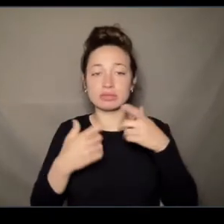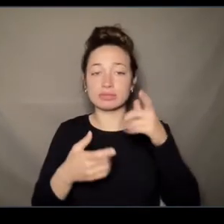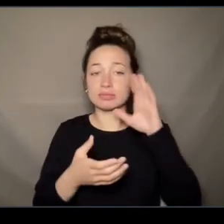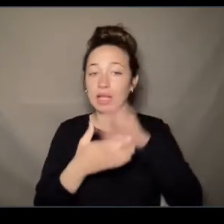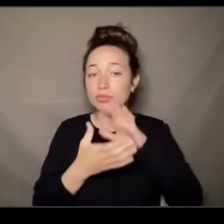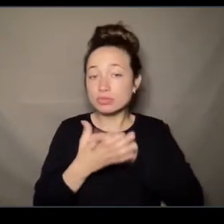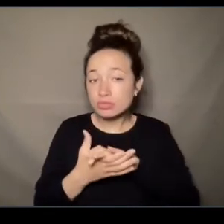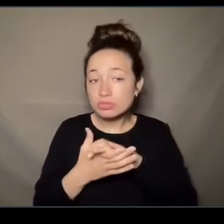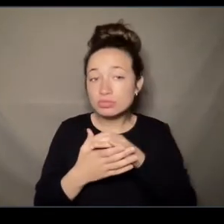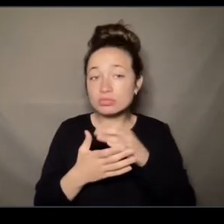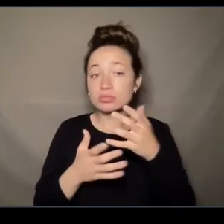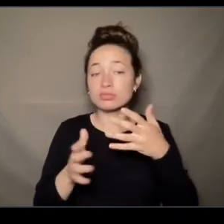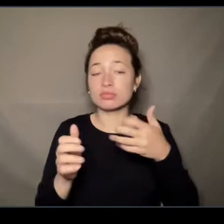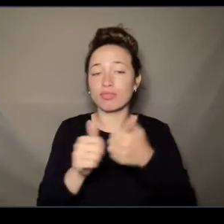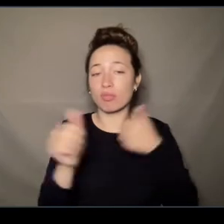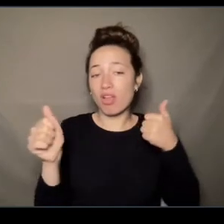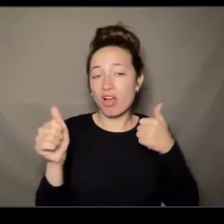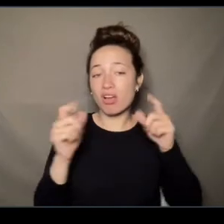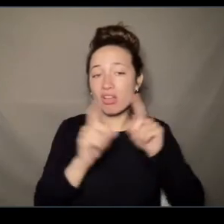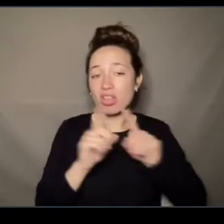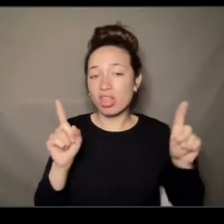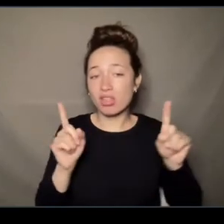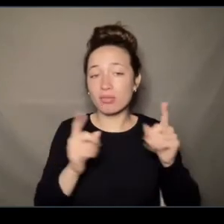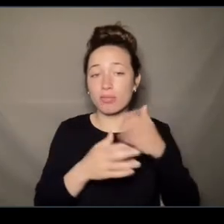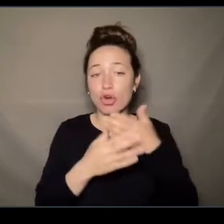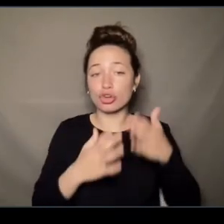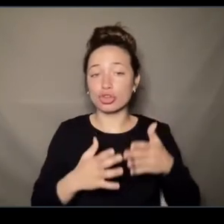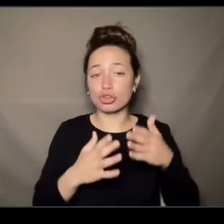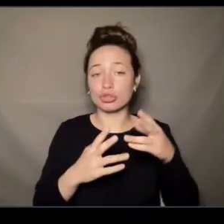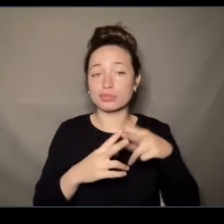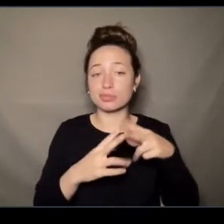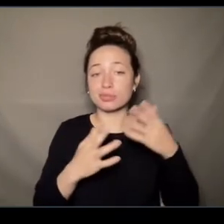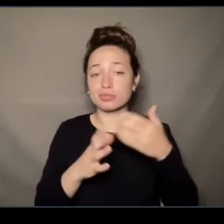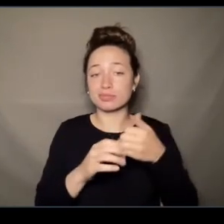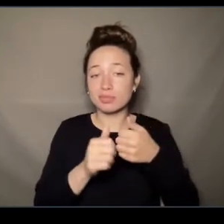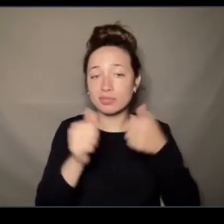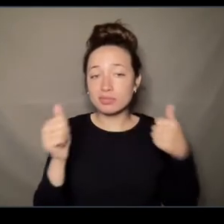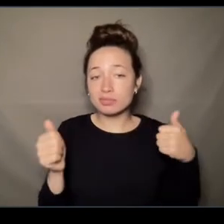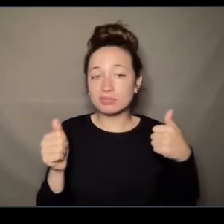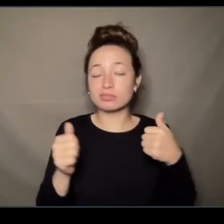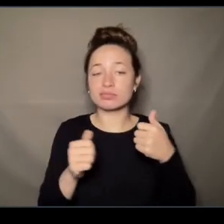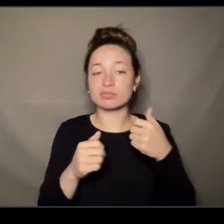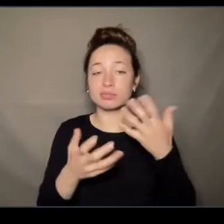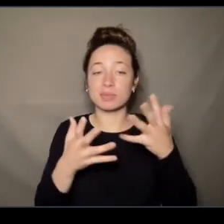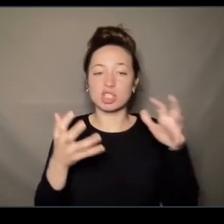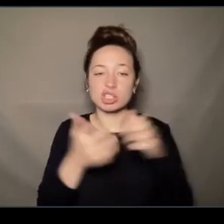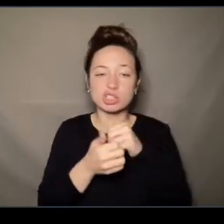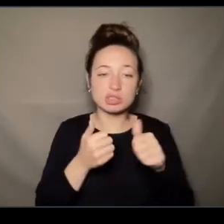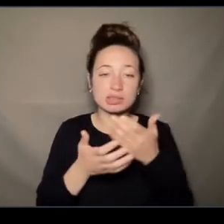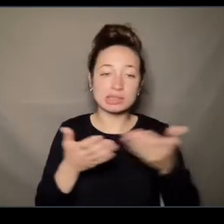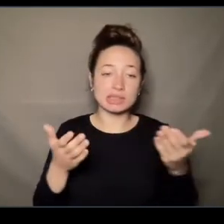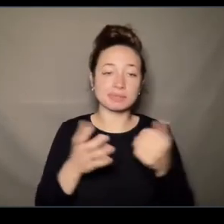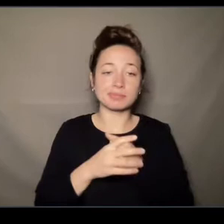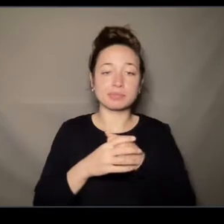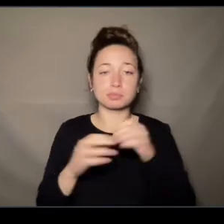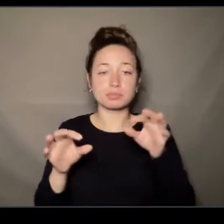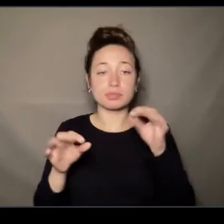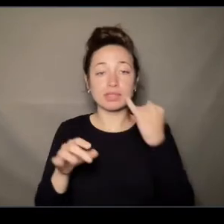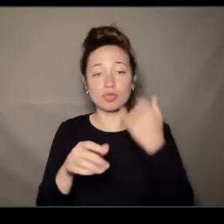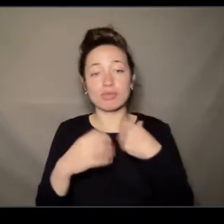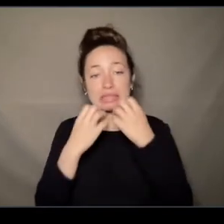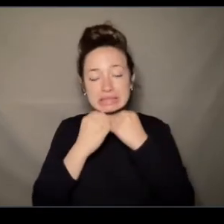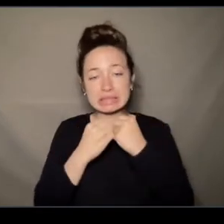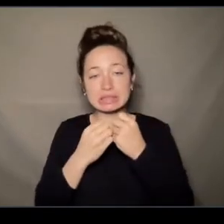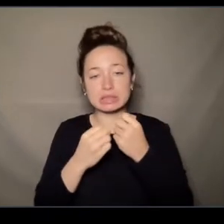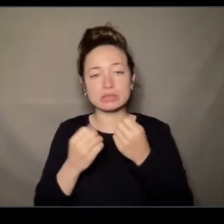anger, the spouse that's left behind or the partner that's left behind may do some destruction to things. So if you have any treasures, you want